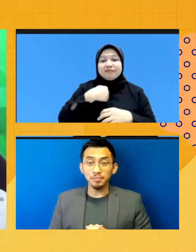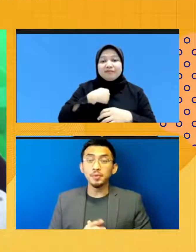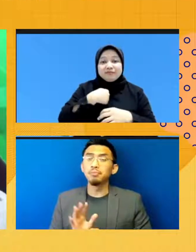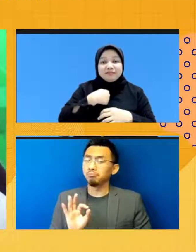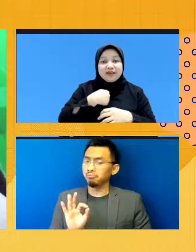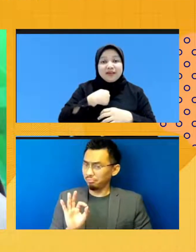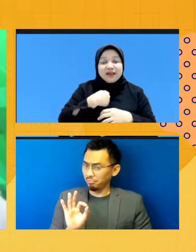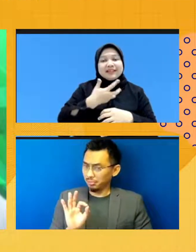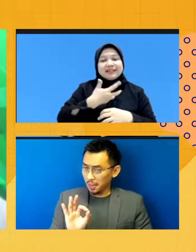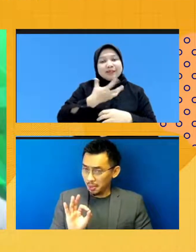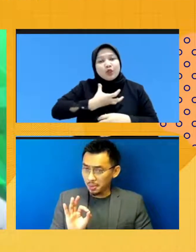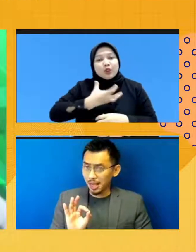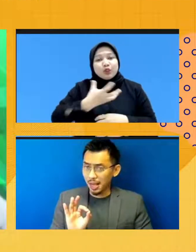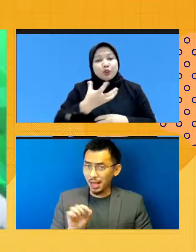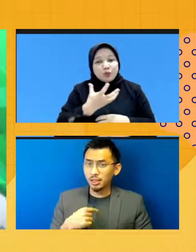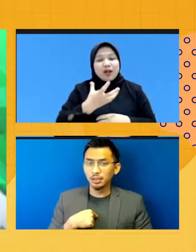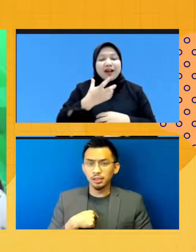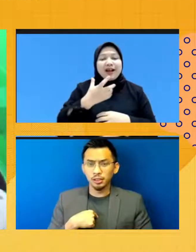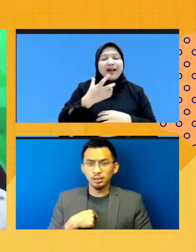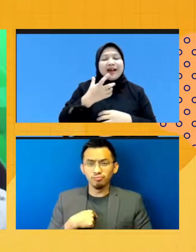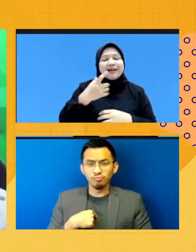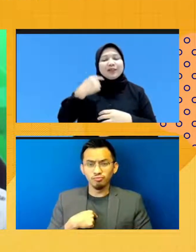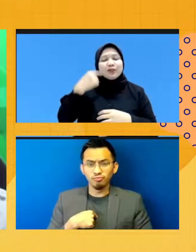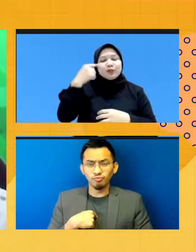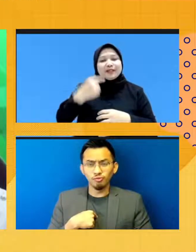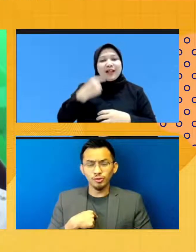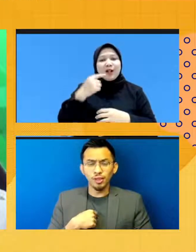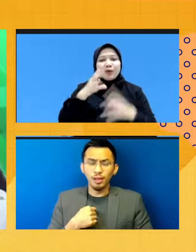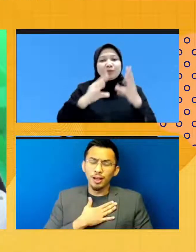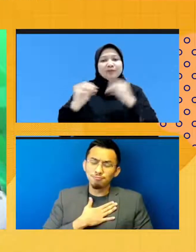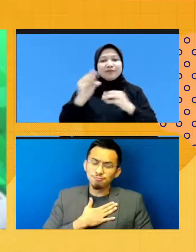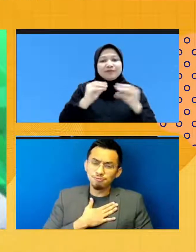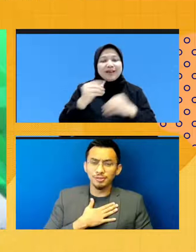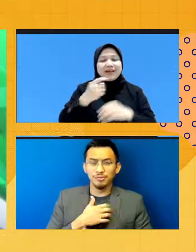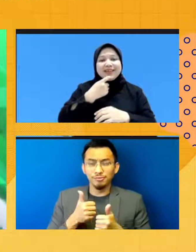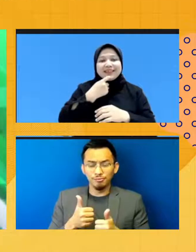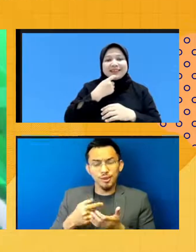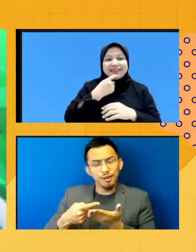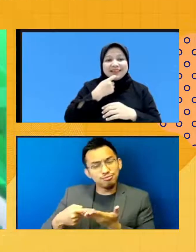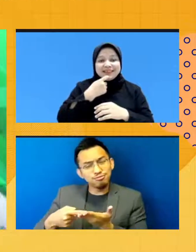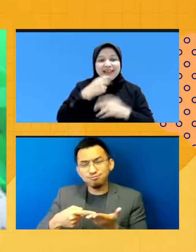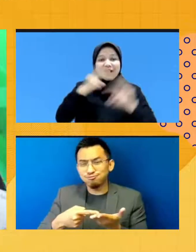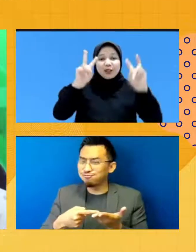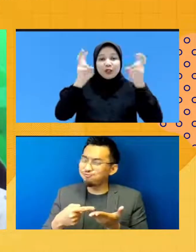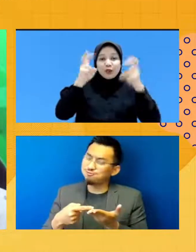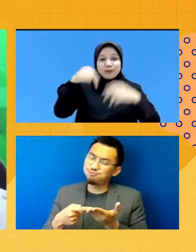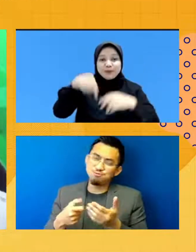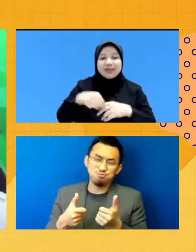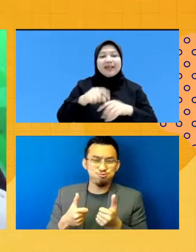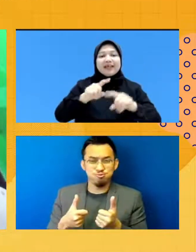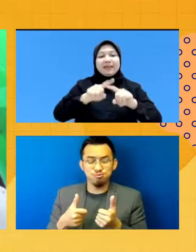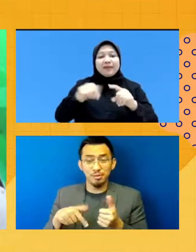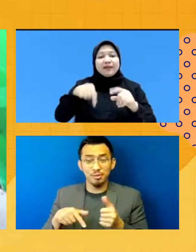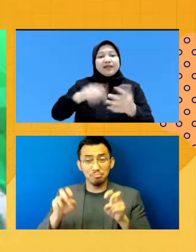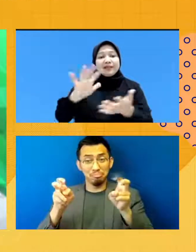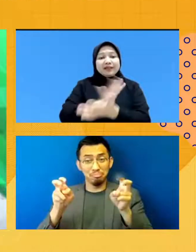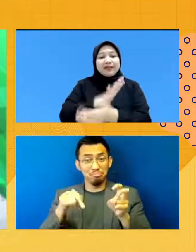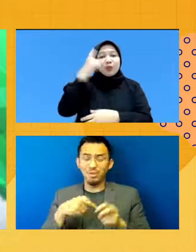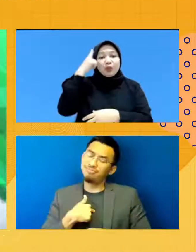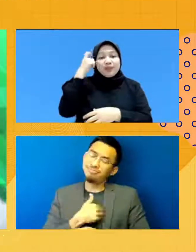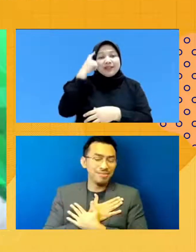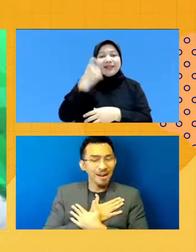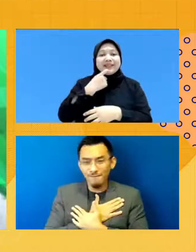to talk, but I never had the opportunity to learn this about the sex education or sexuality education when I